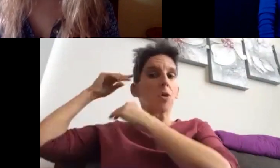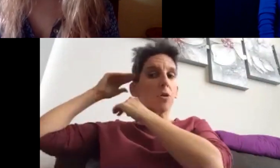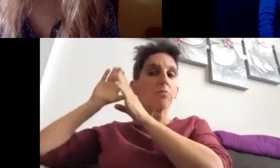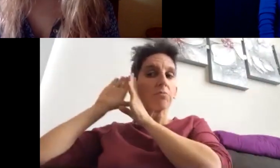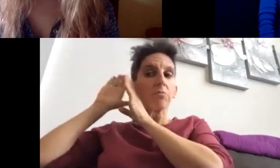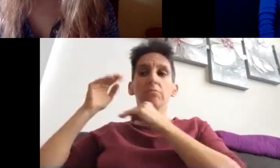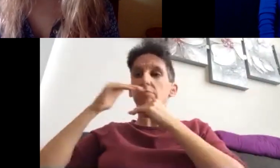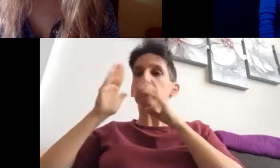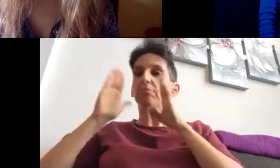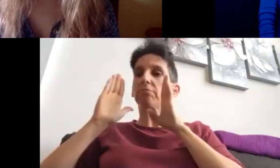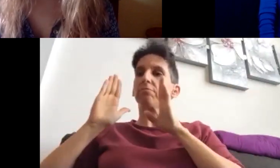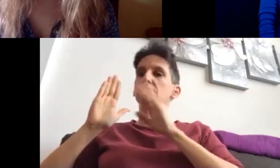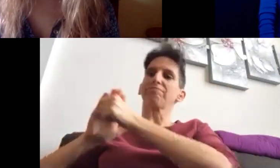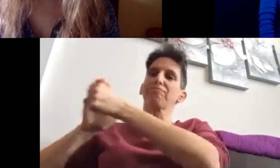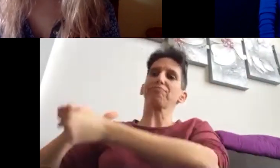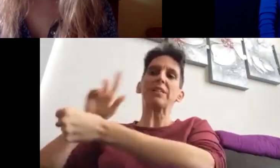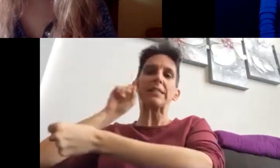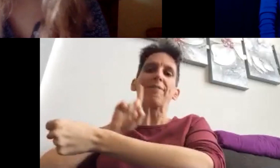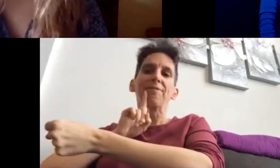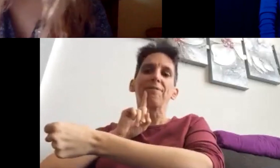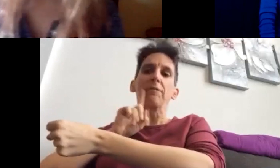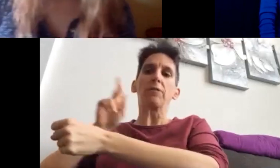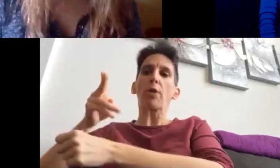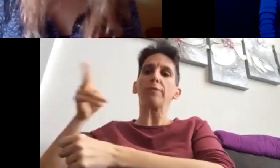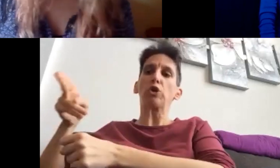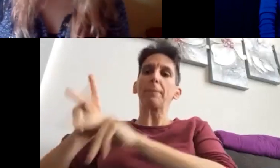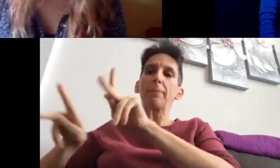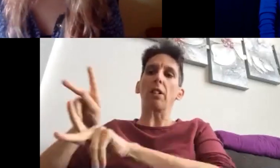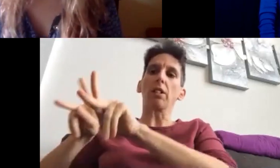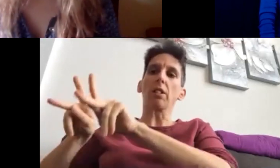Autism is where people judge you based on your